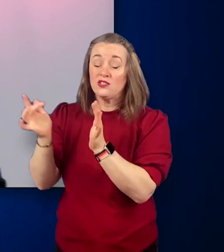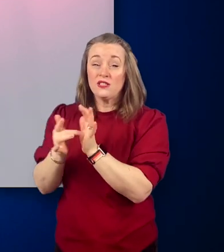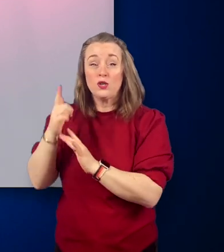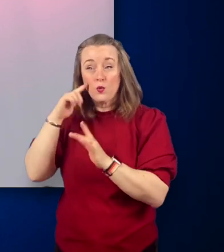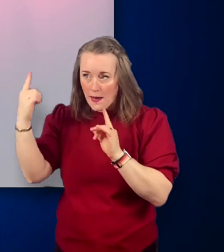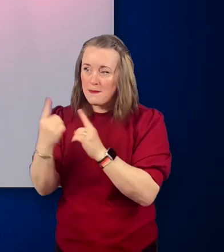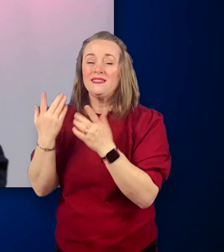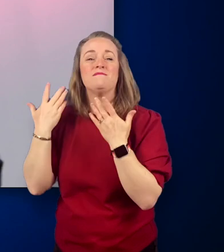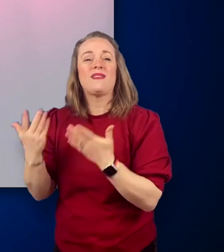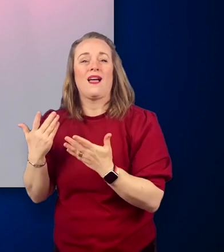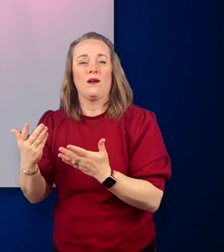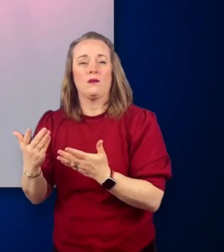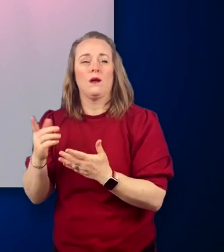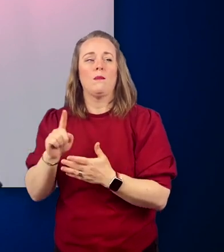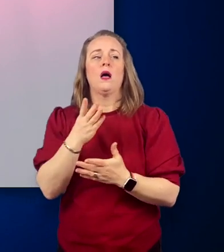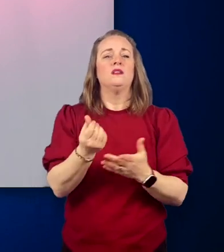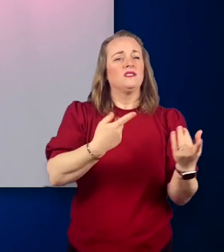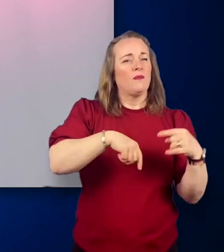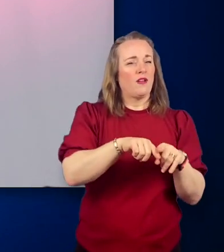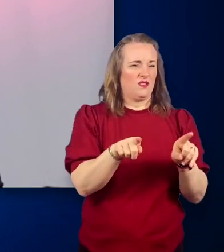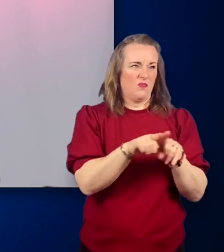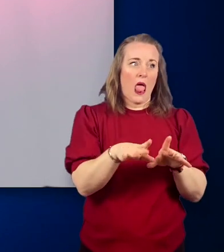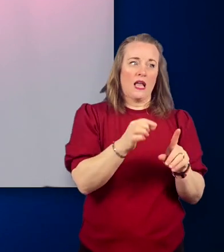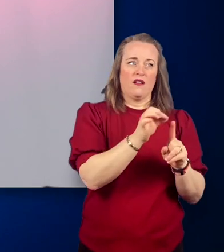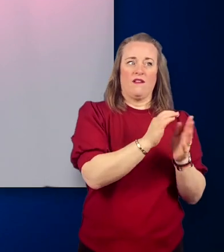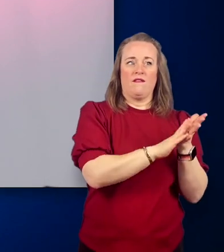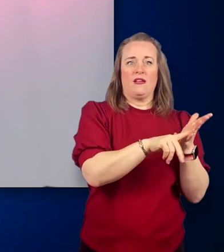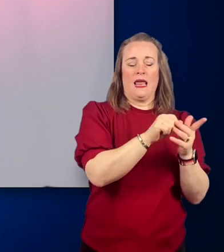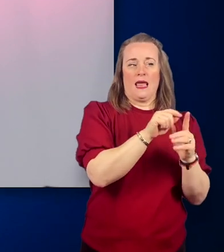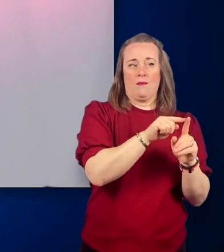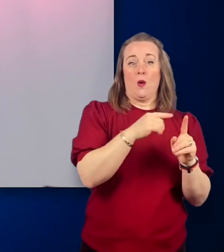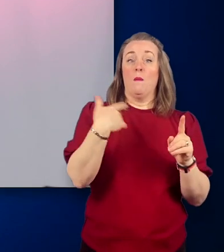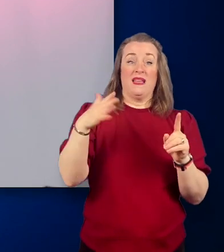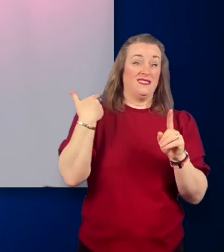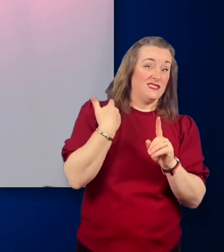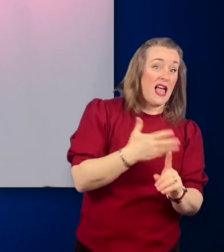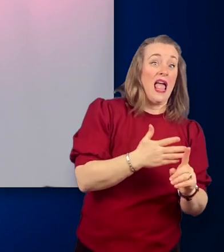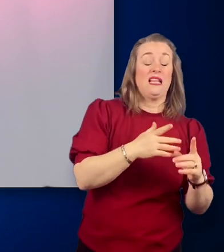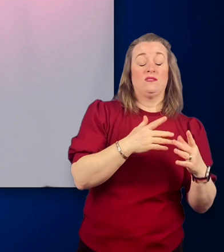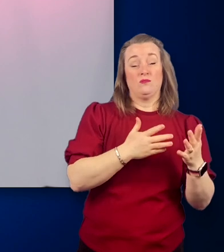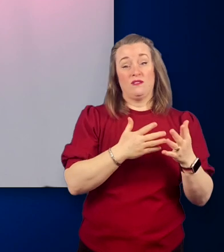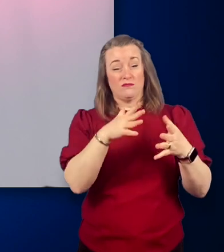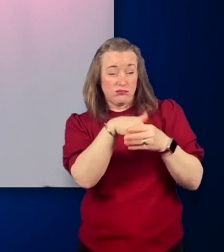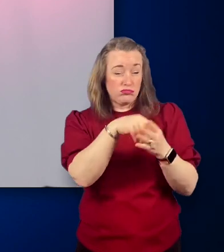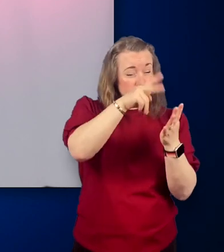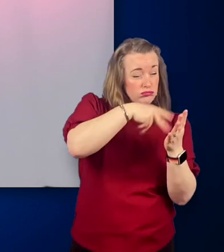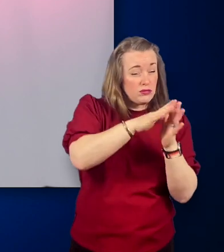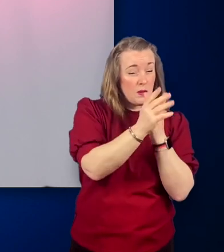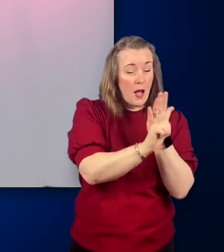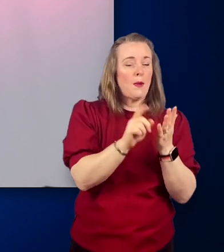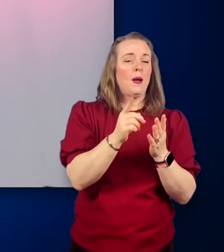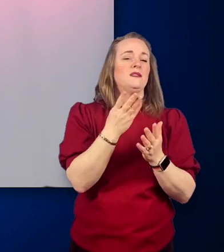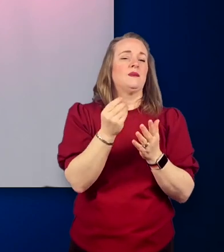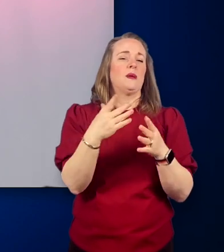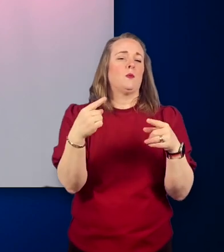But some of us, when we're like Philip and we've been sent and we've gone and we've engaged with the Bible, we miss the final